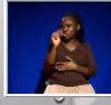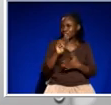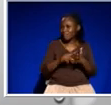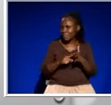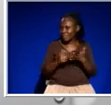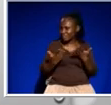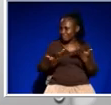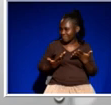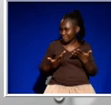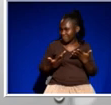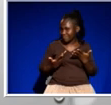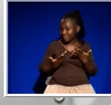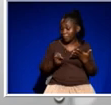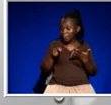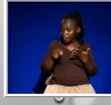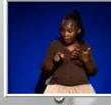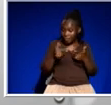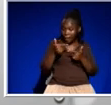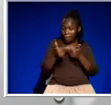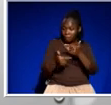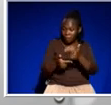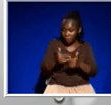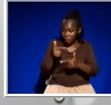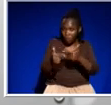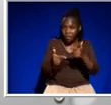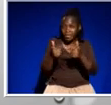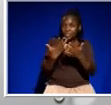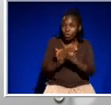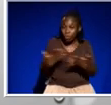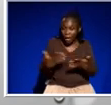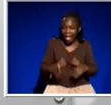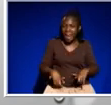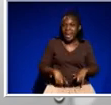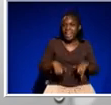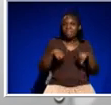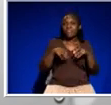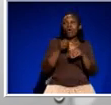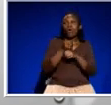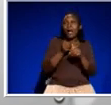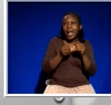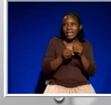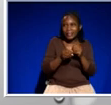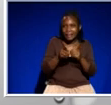Nutrition is the process by which living organisms